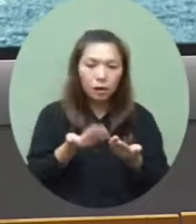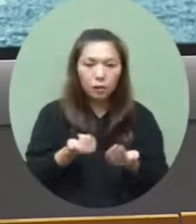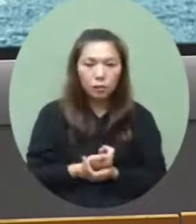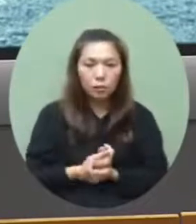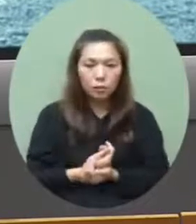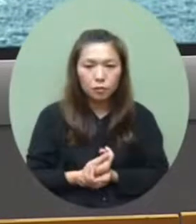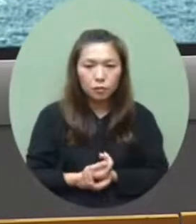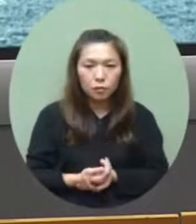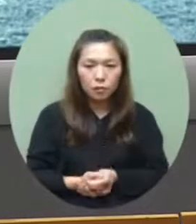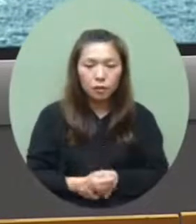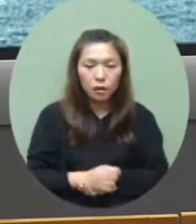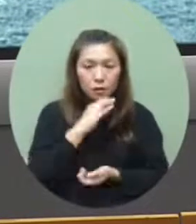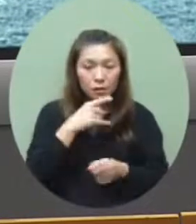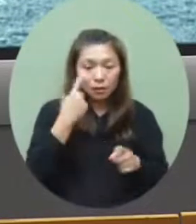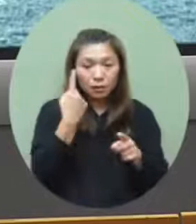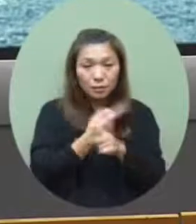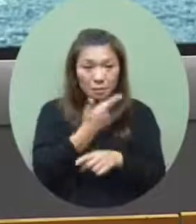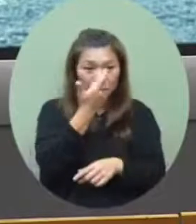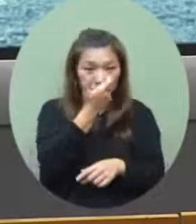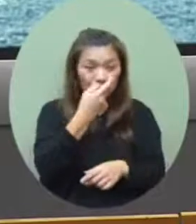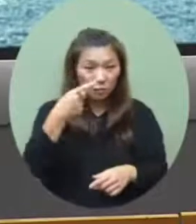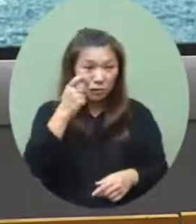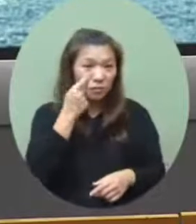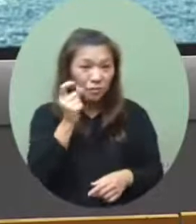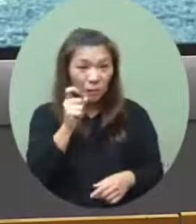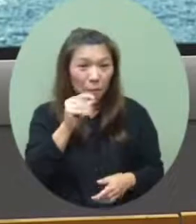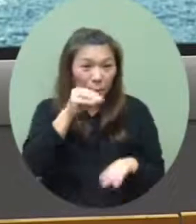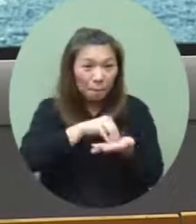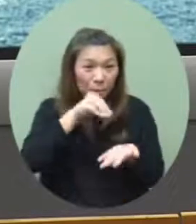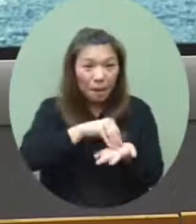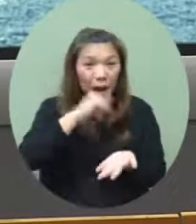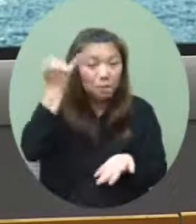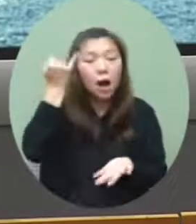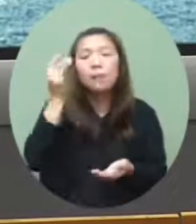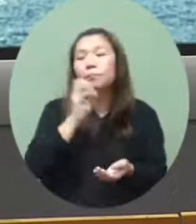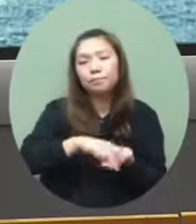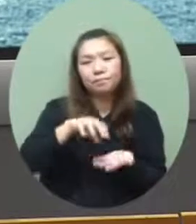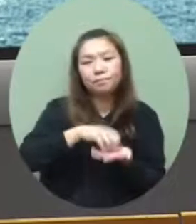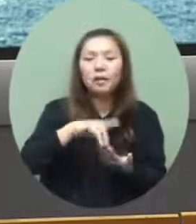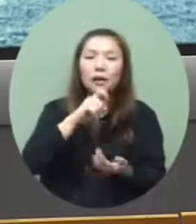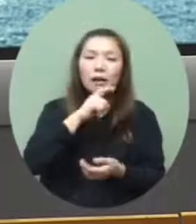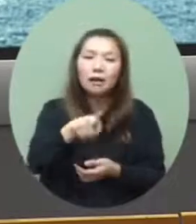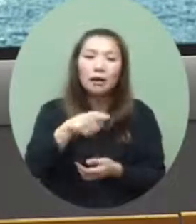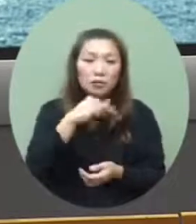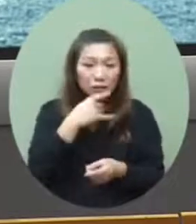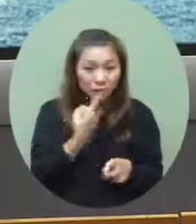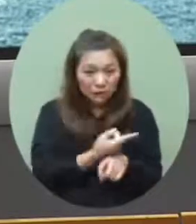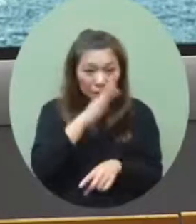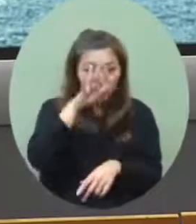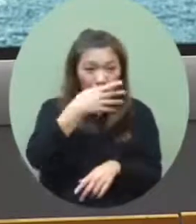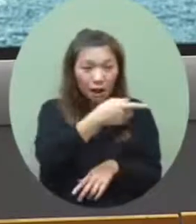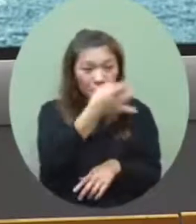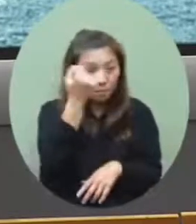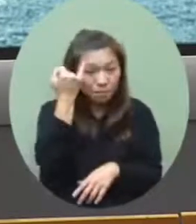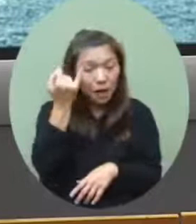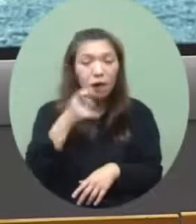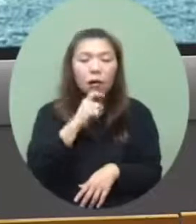course, family members should also help elderly family members make